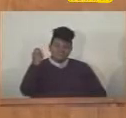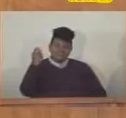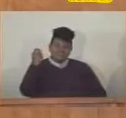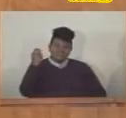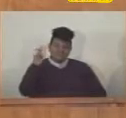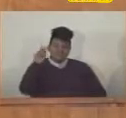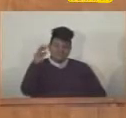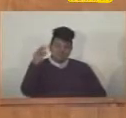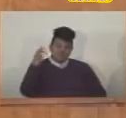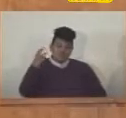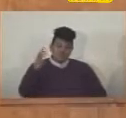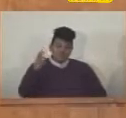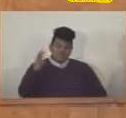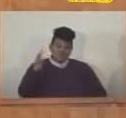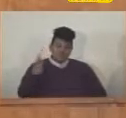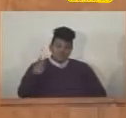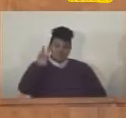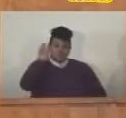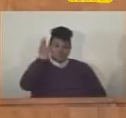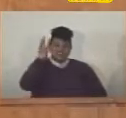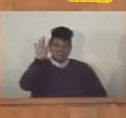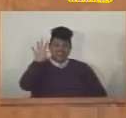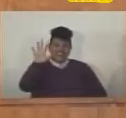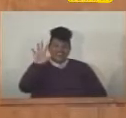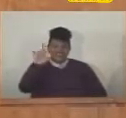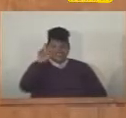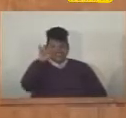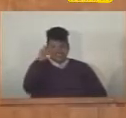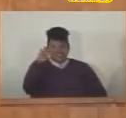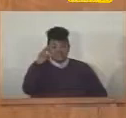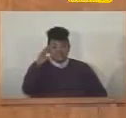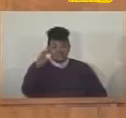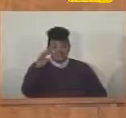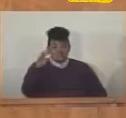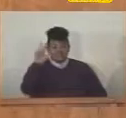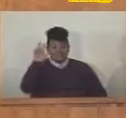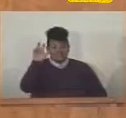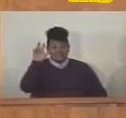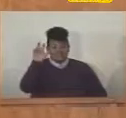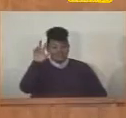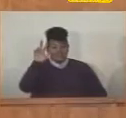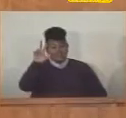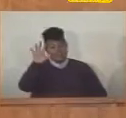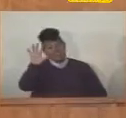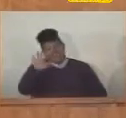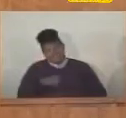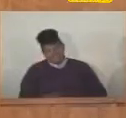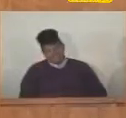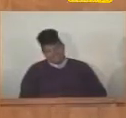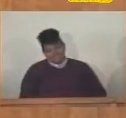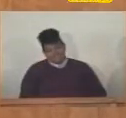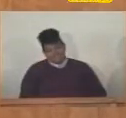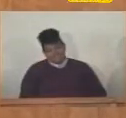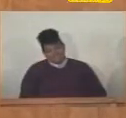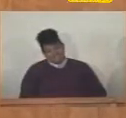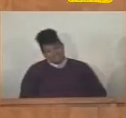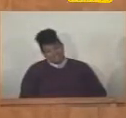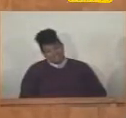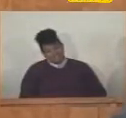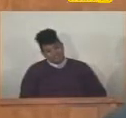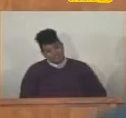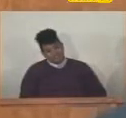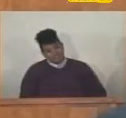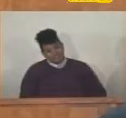Then 2016, 265. 2017, 335. Those numbers,